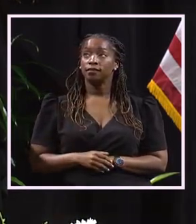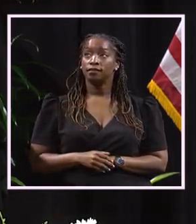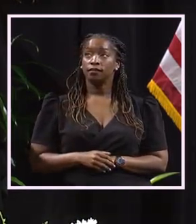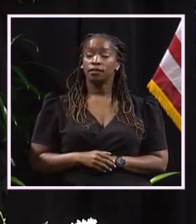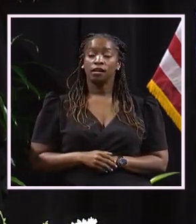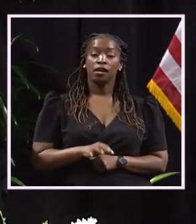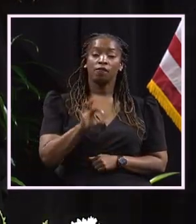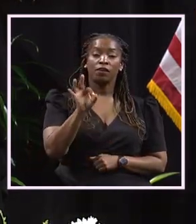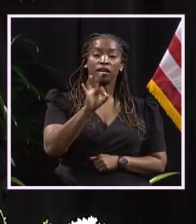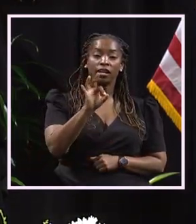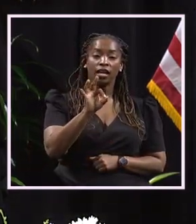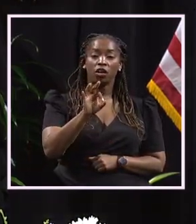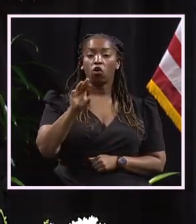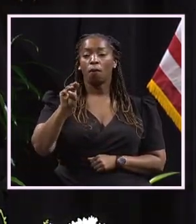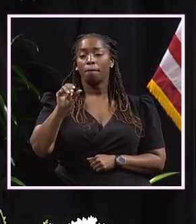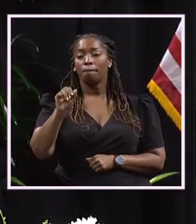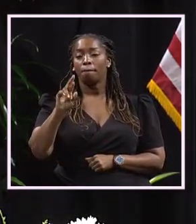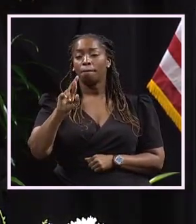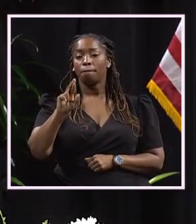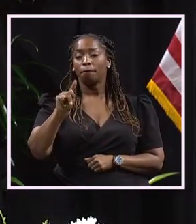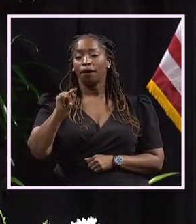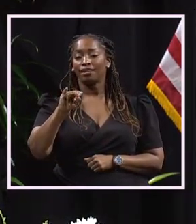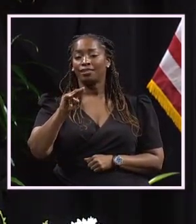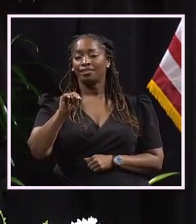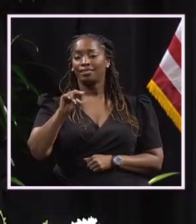Reynaldo Trevino Martinez.